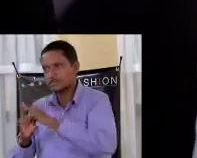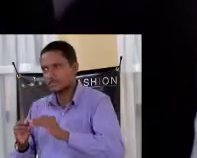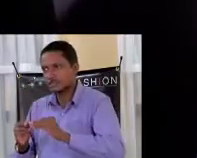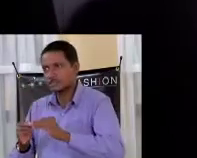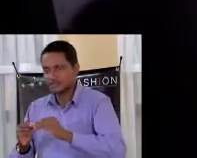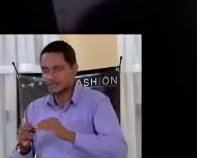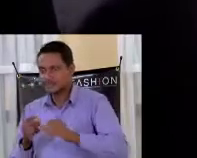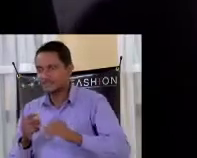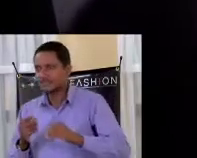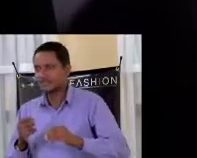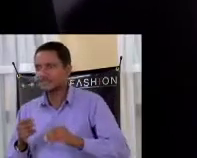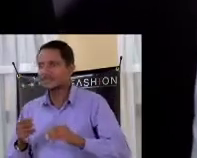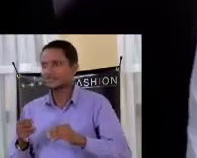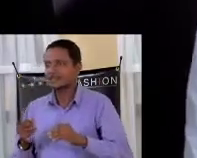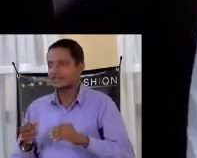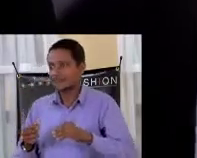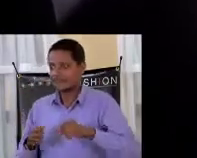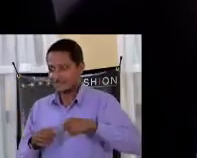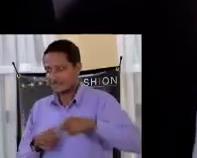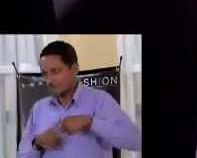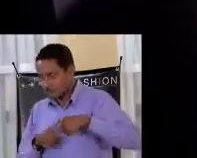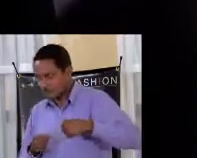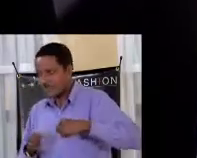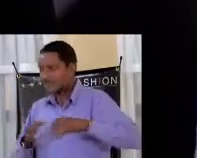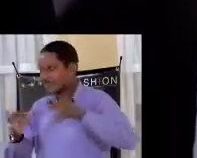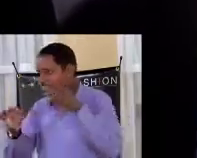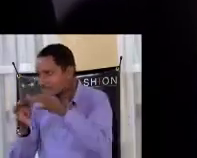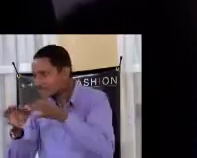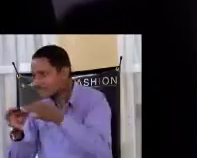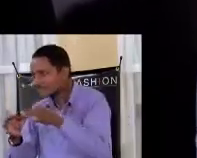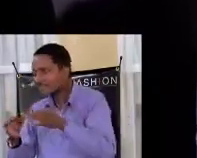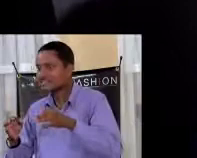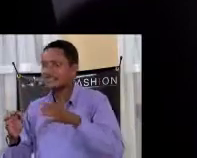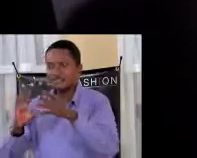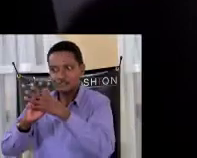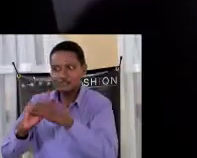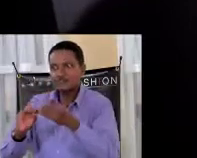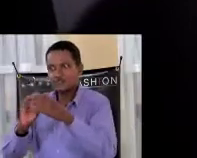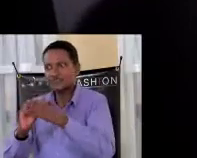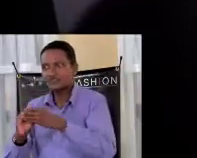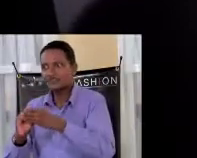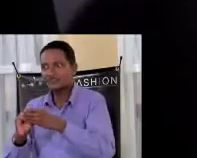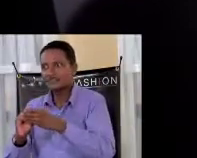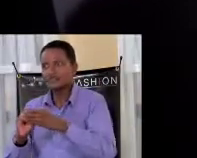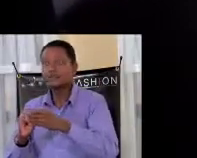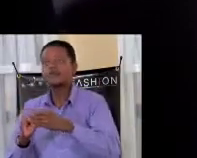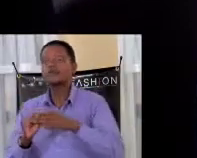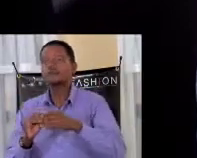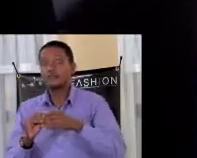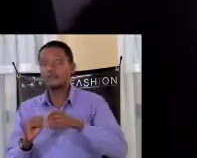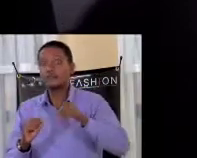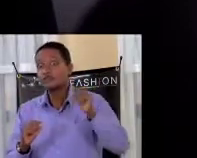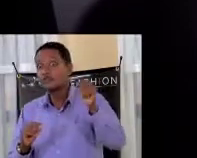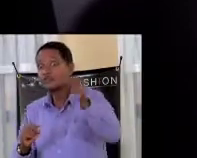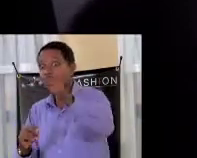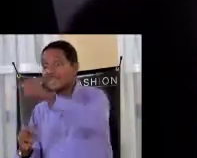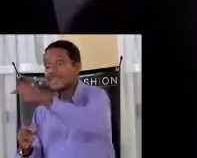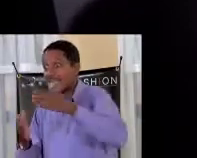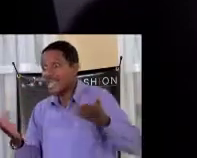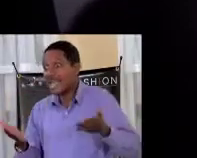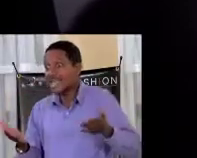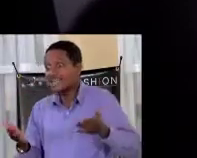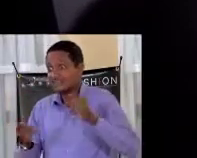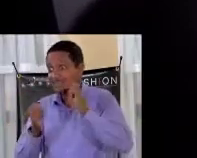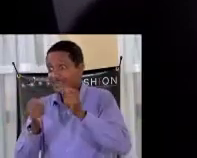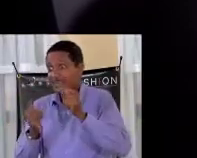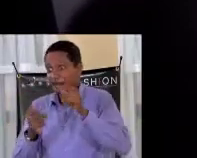out of the brand and the story is what usually gets the local, and in more recent times, selling faster than the imports.